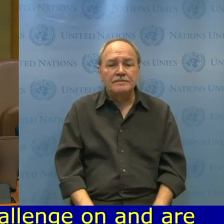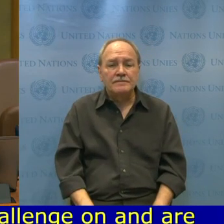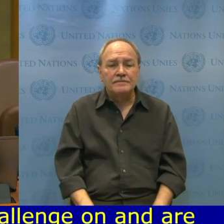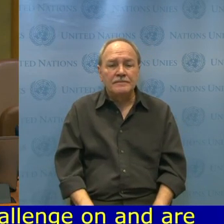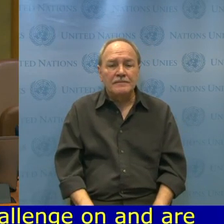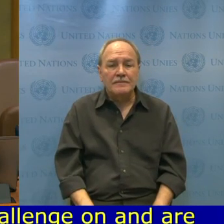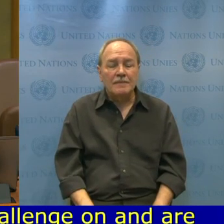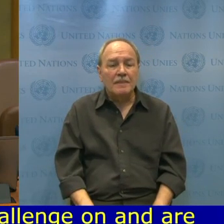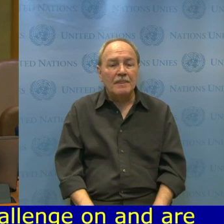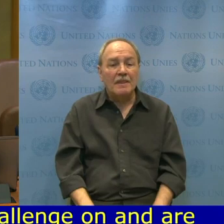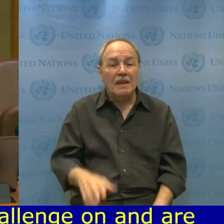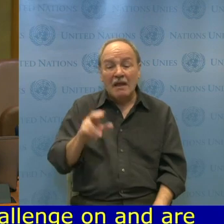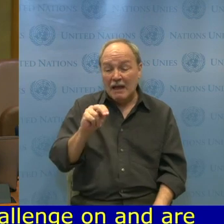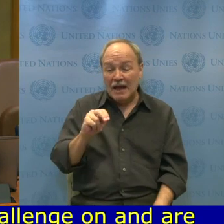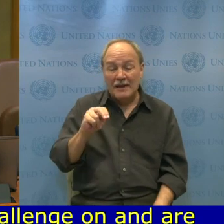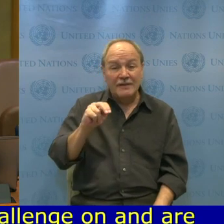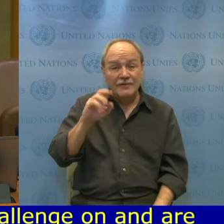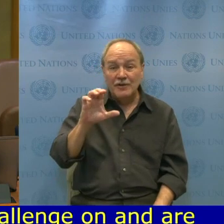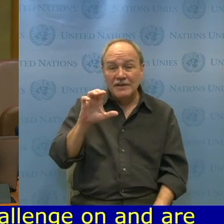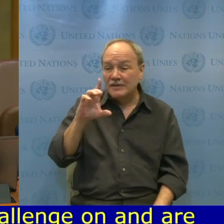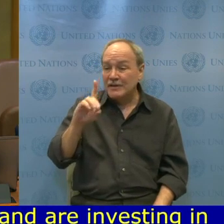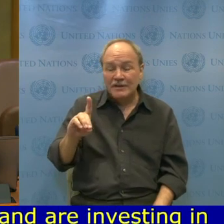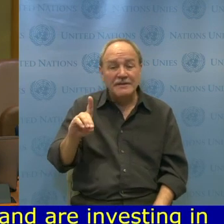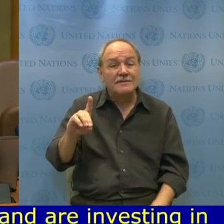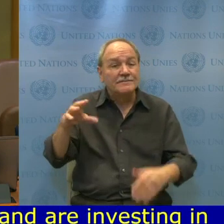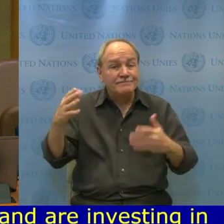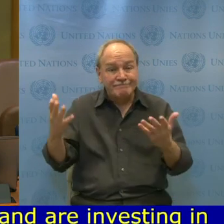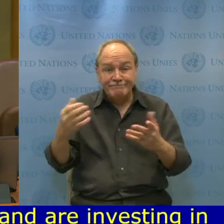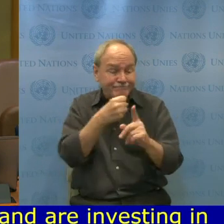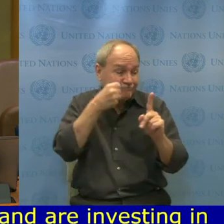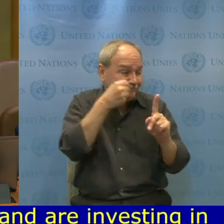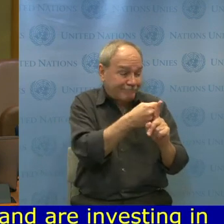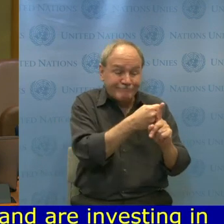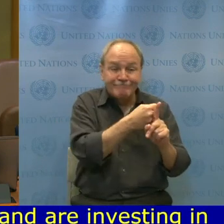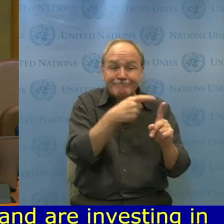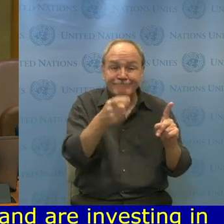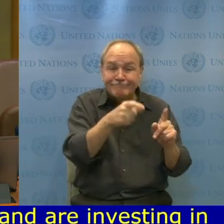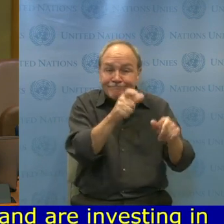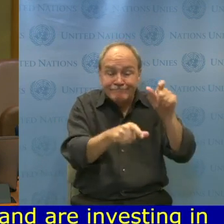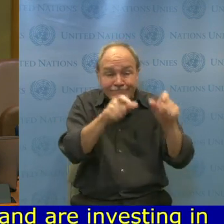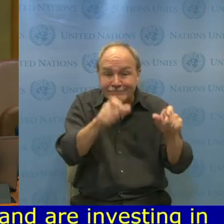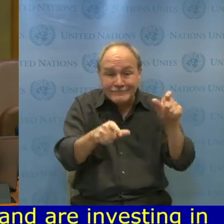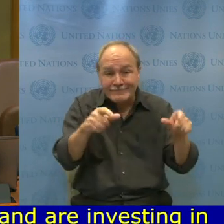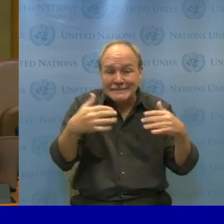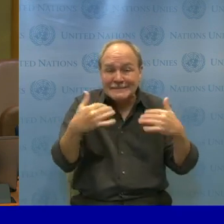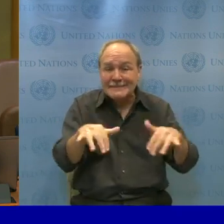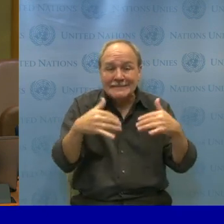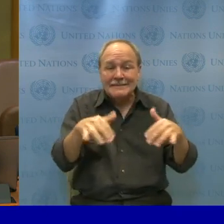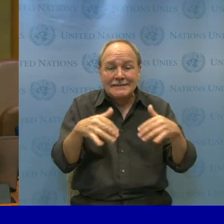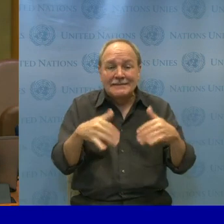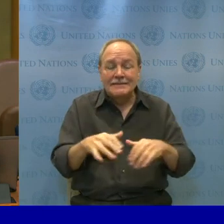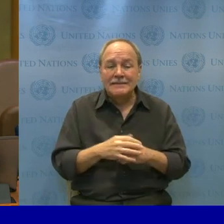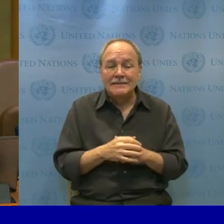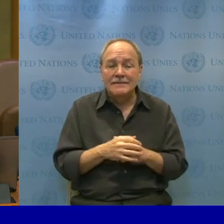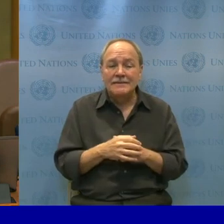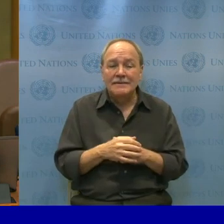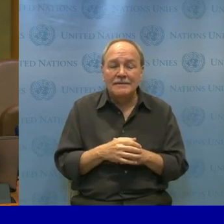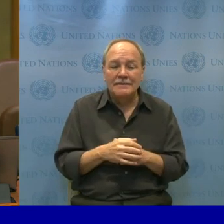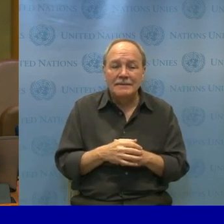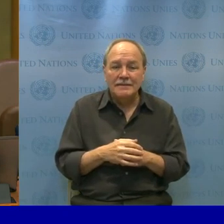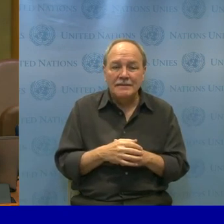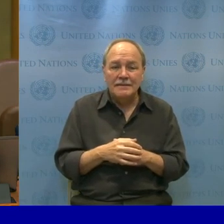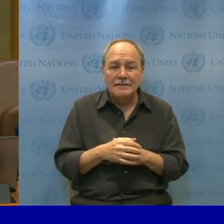And NCDs impact disproportionately also the life of people with disabilities. And I just want